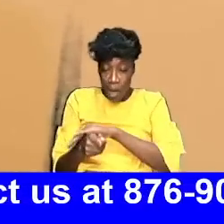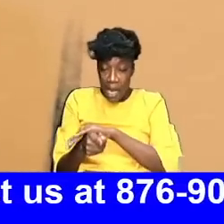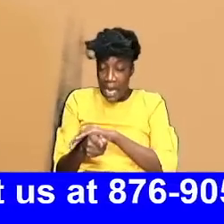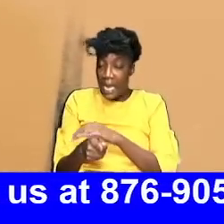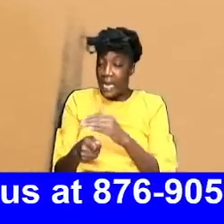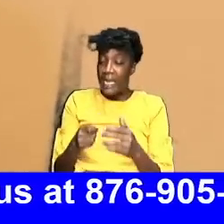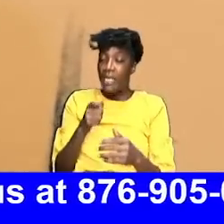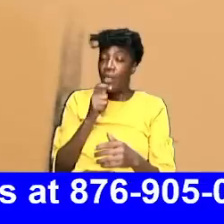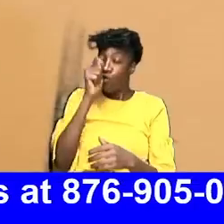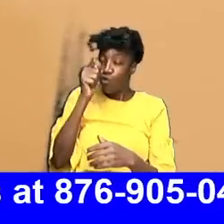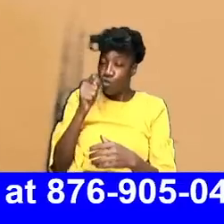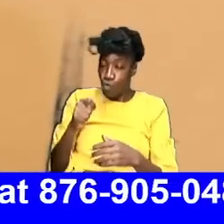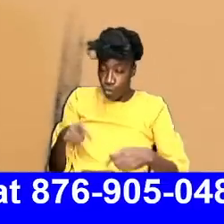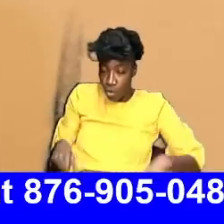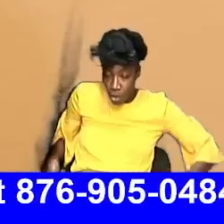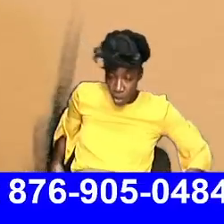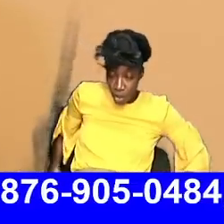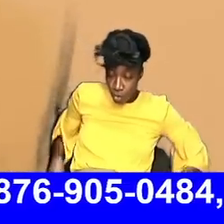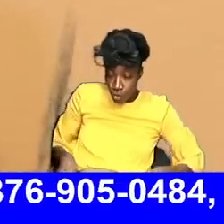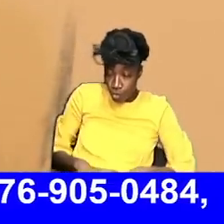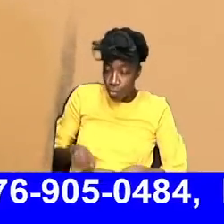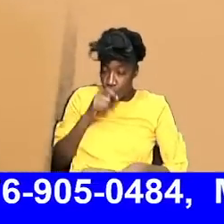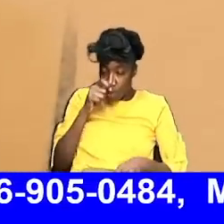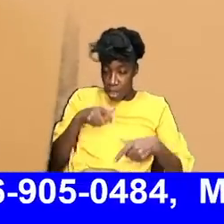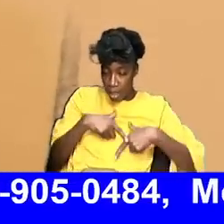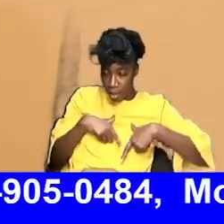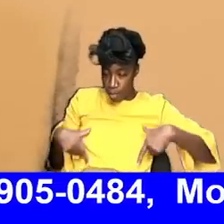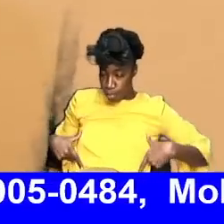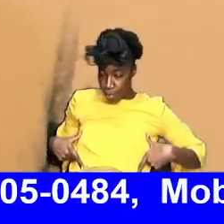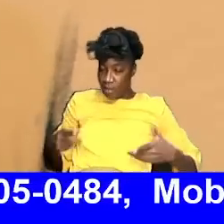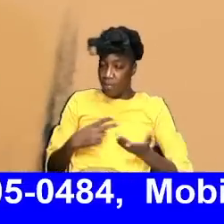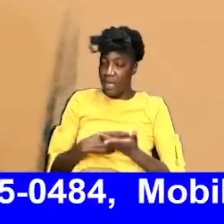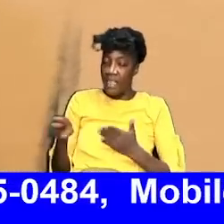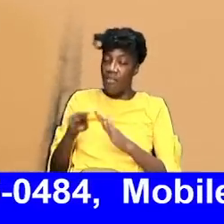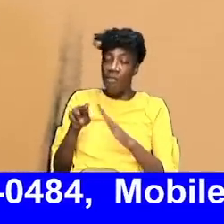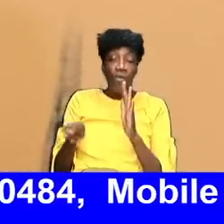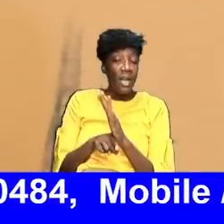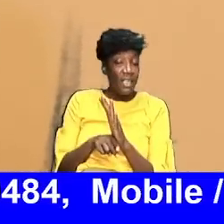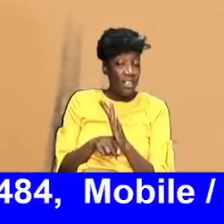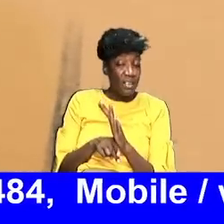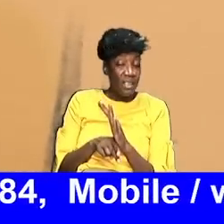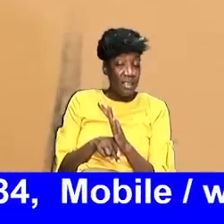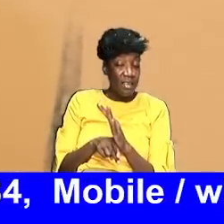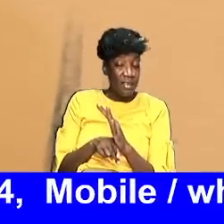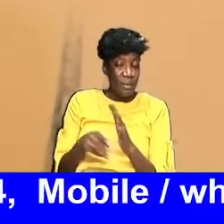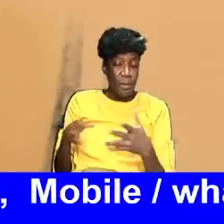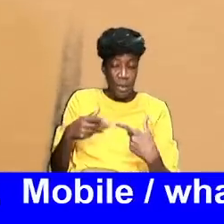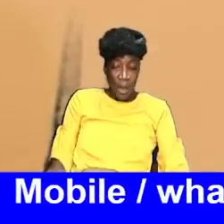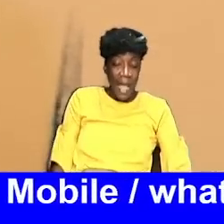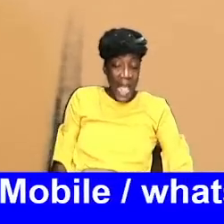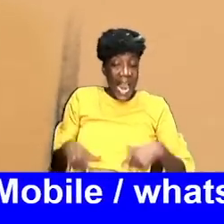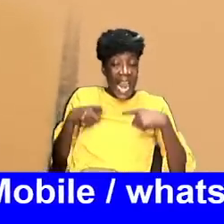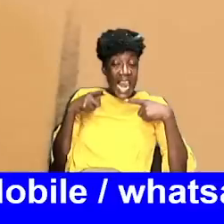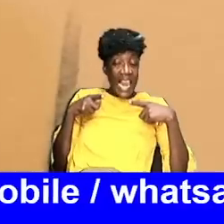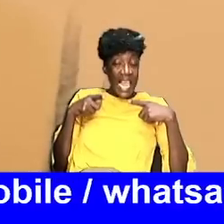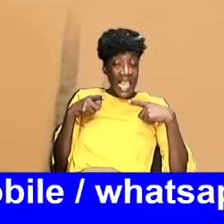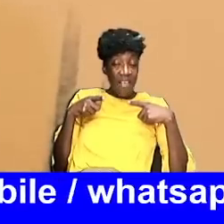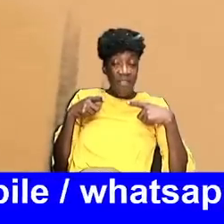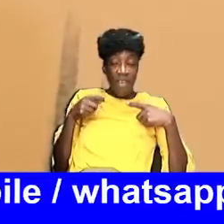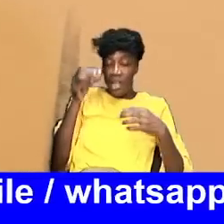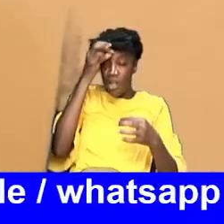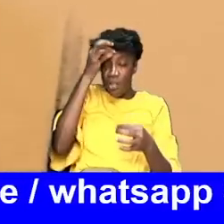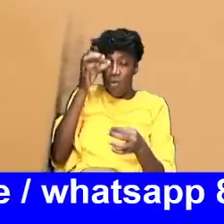waist. Help us, Lord Jesus, to have on that breastplate of righteousness. Amen. That we might live, first of all, through